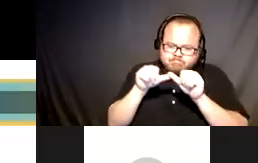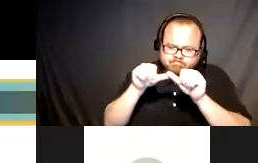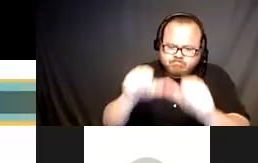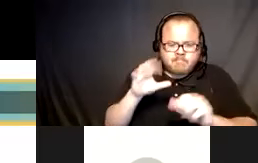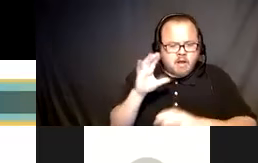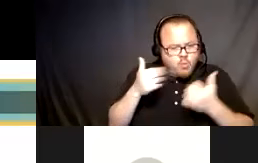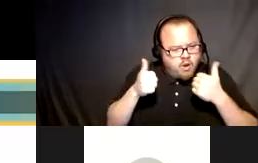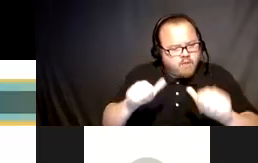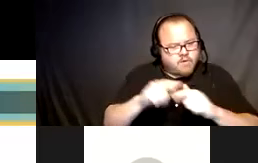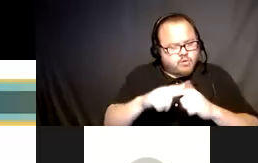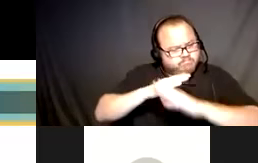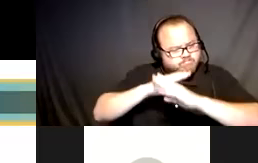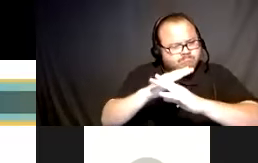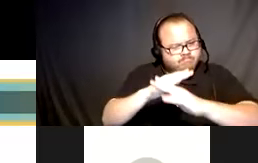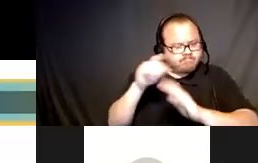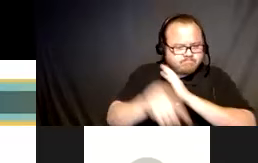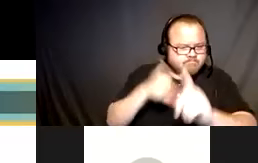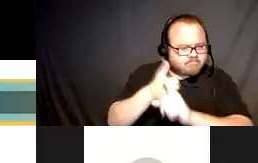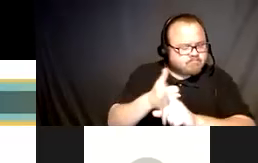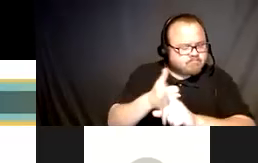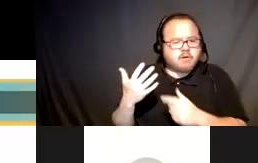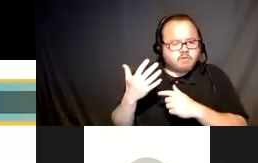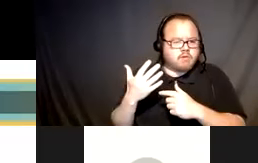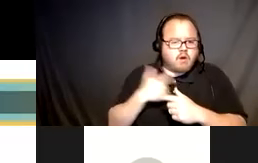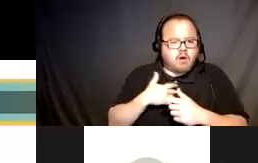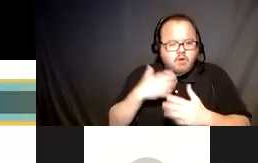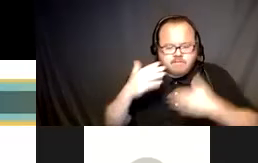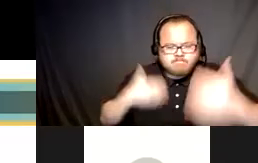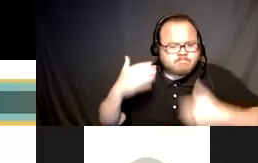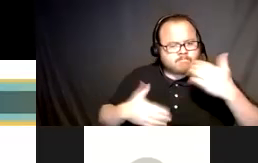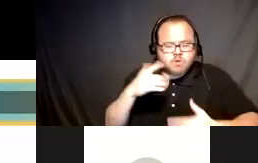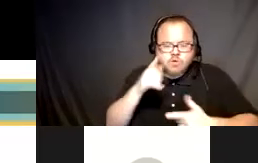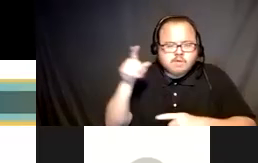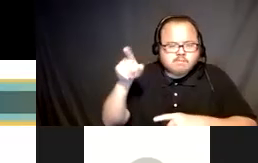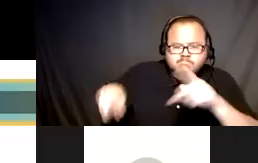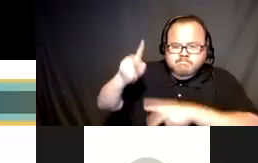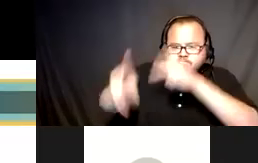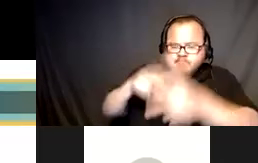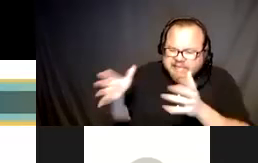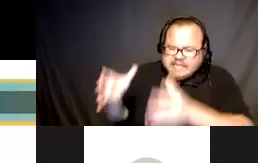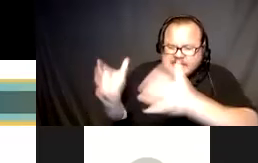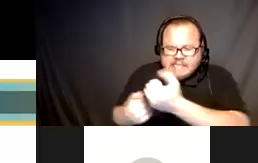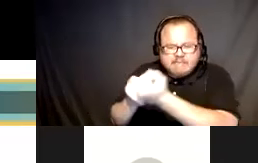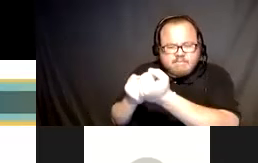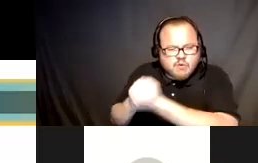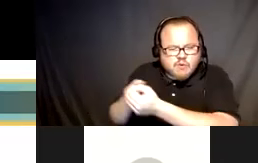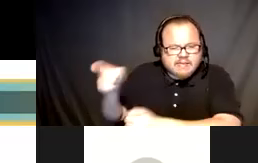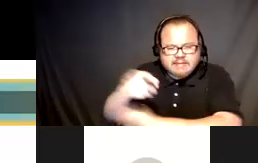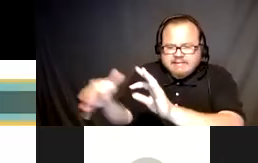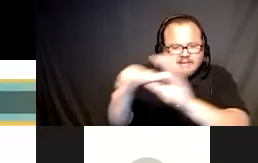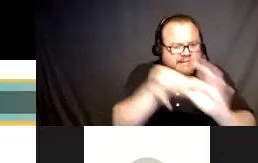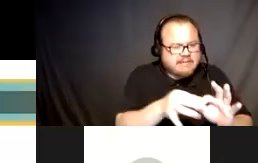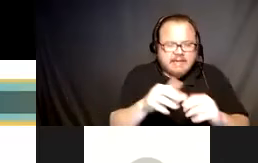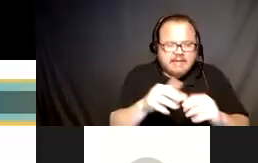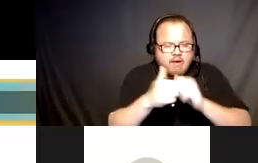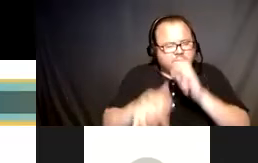efforts to prevent suicide and to remain steadfast in our efforts to help those who are considering suicide to be connected to support that can assist them in